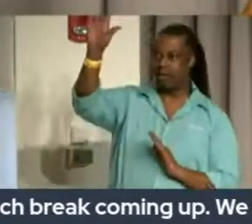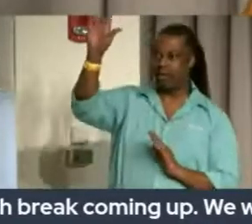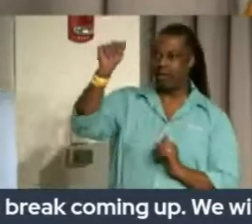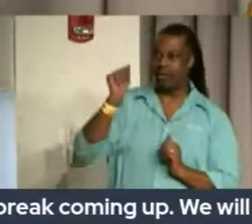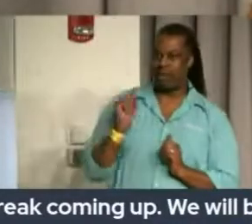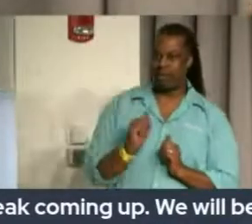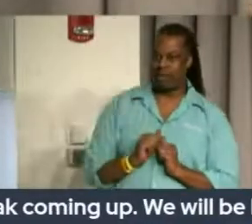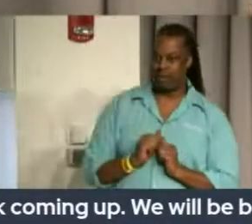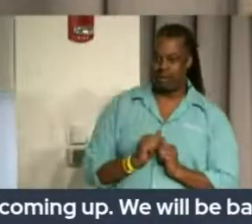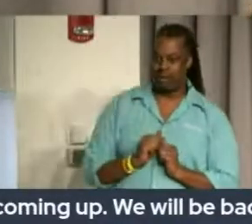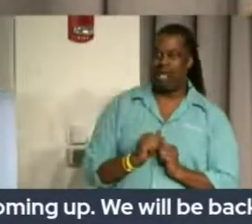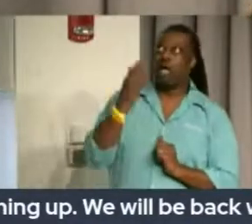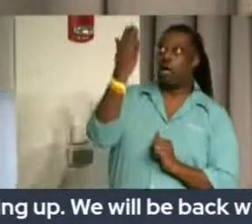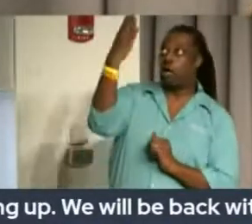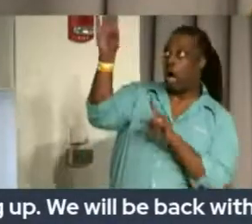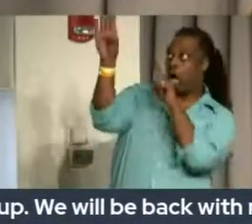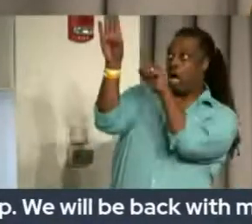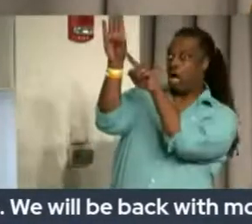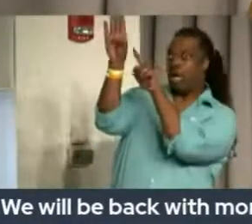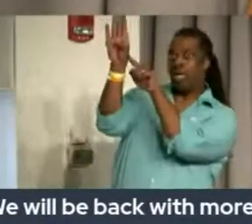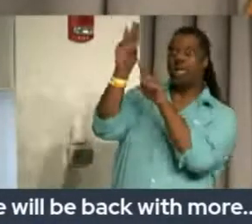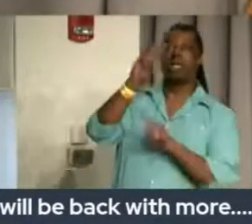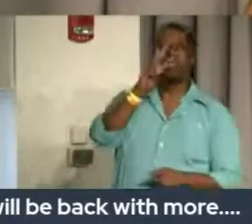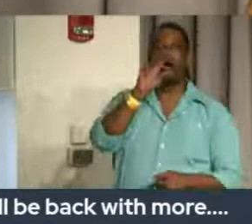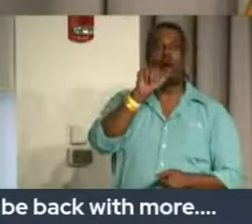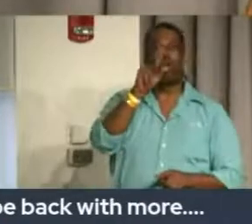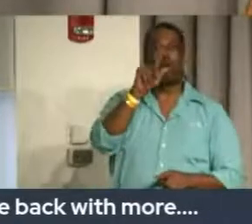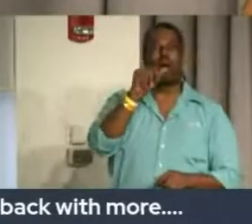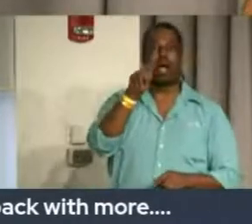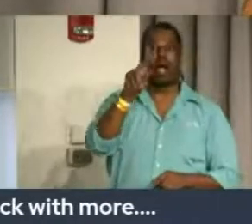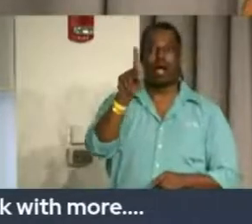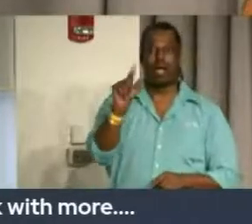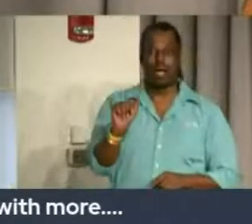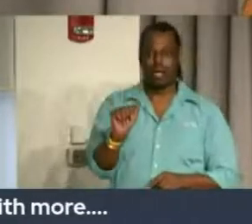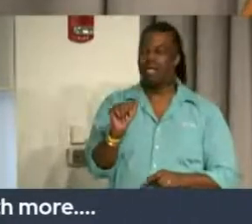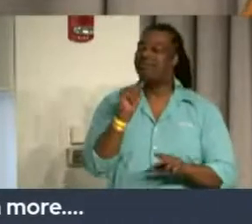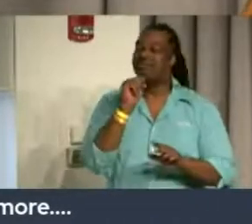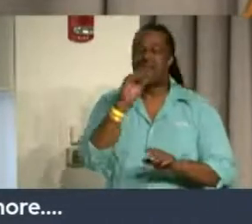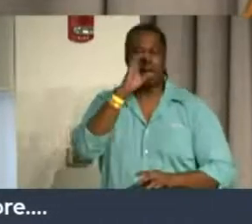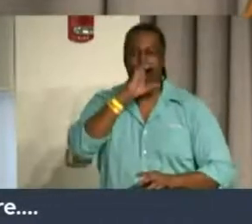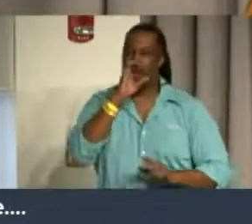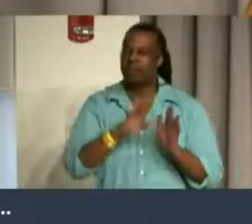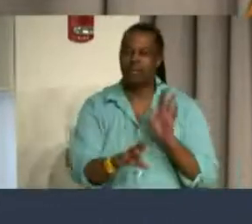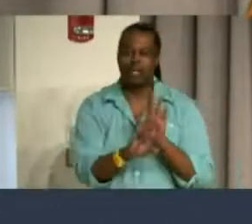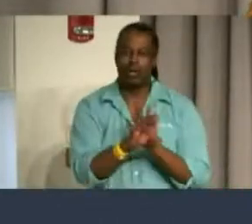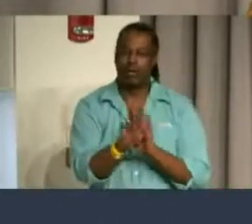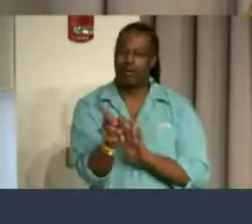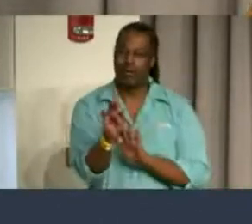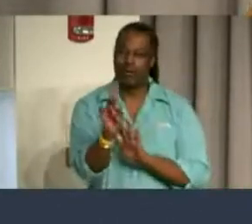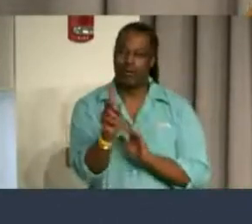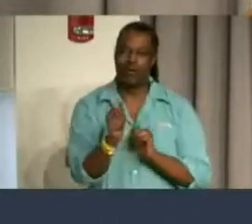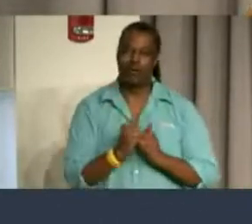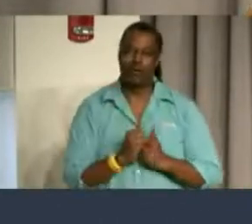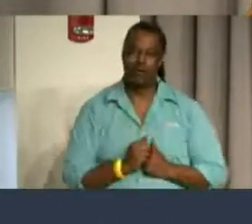God is Wakanda. It's not a comic book character.